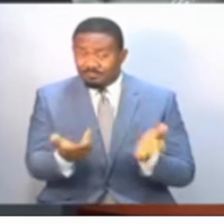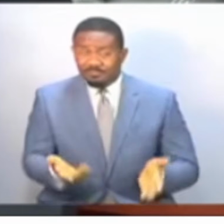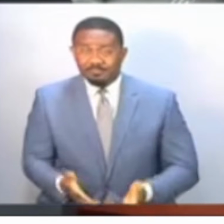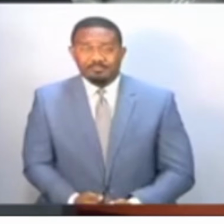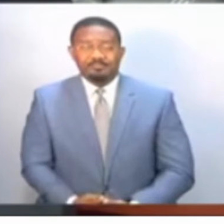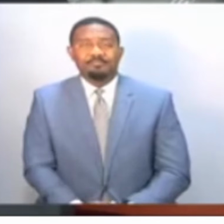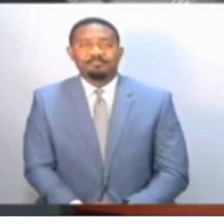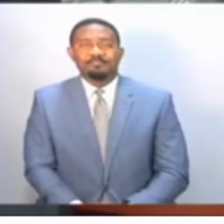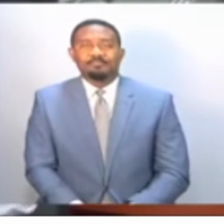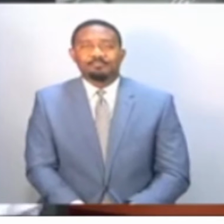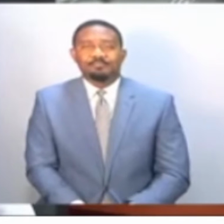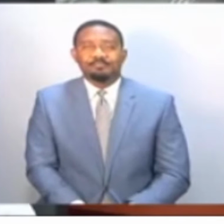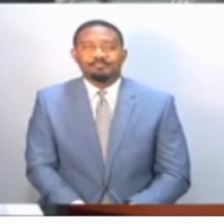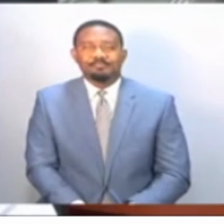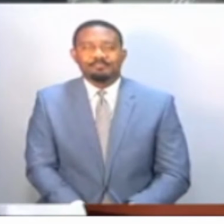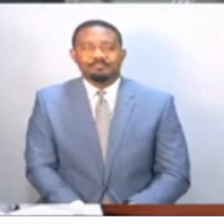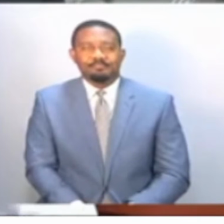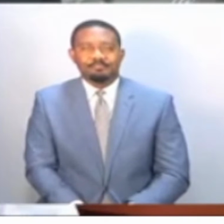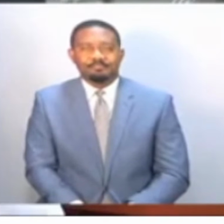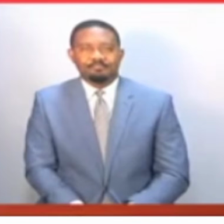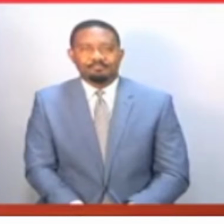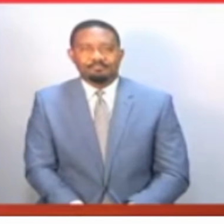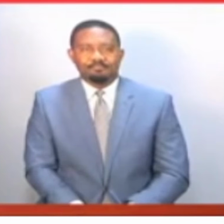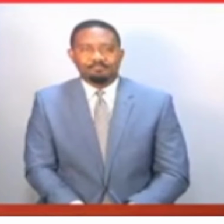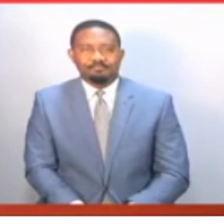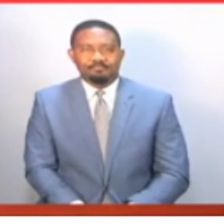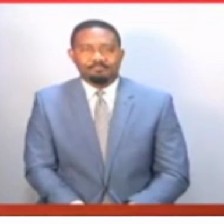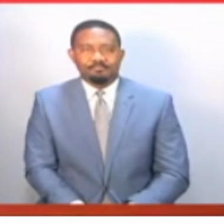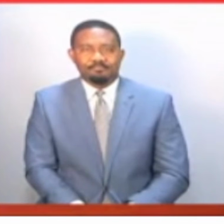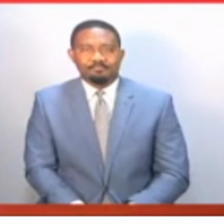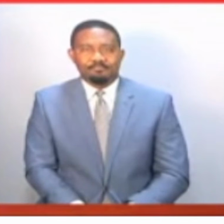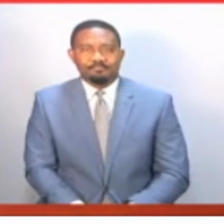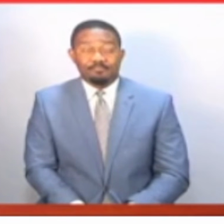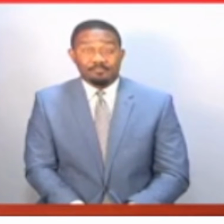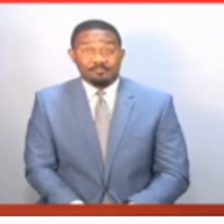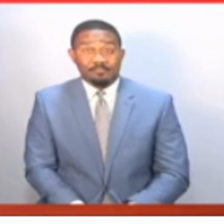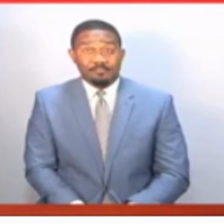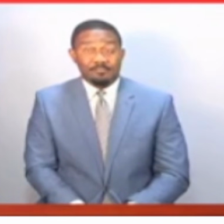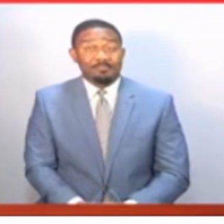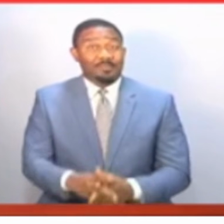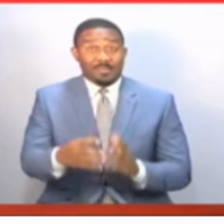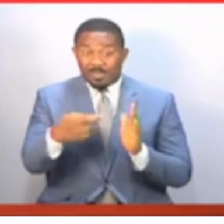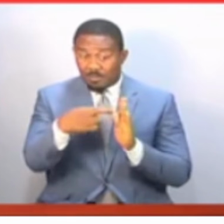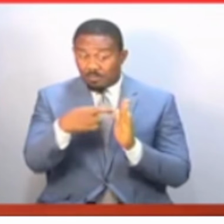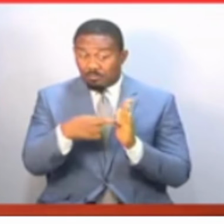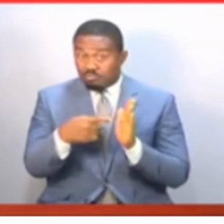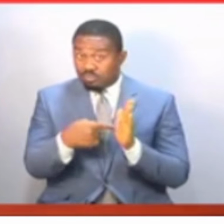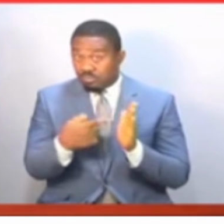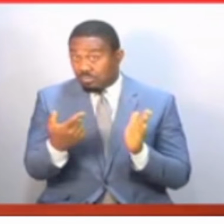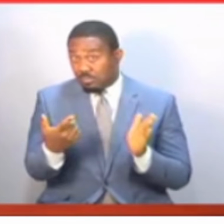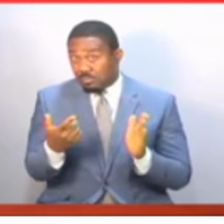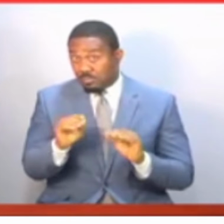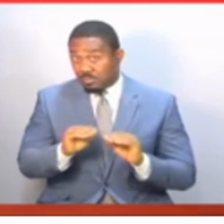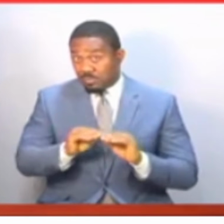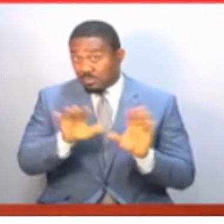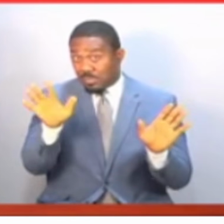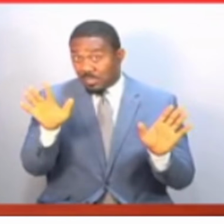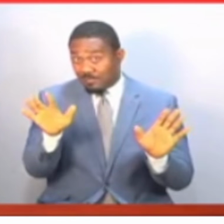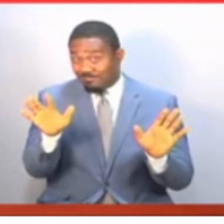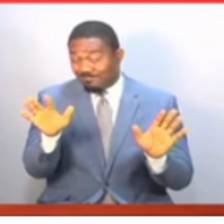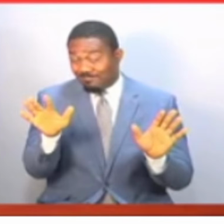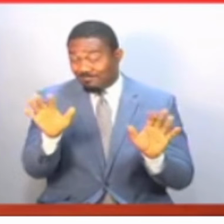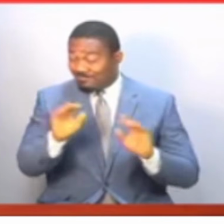you. Yes, honourable members, the rule invoked is very